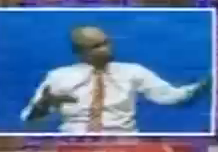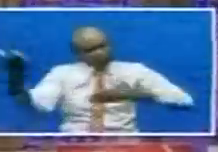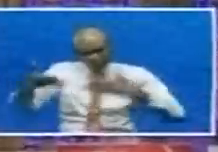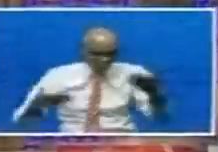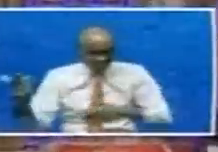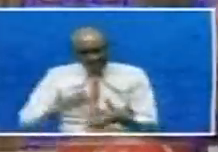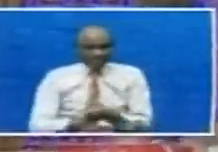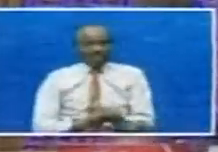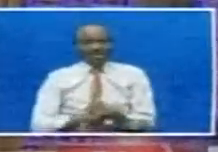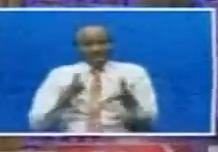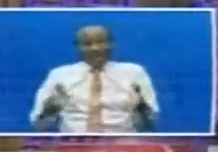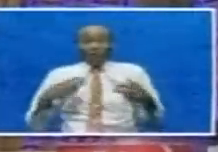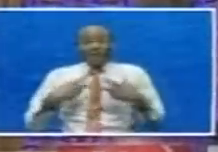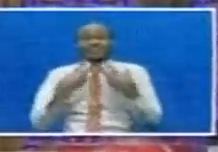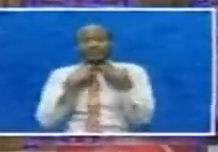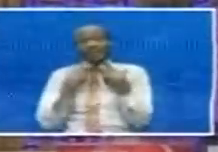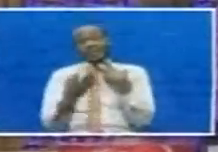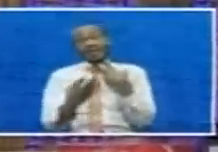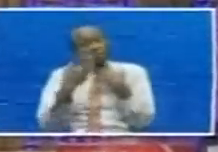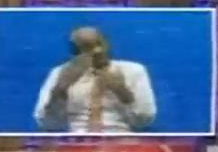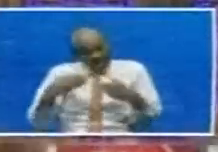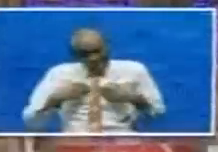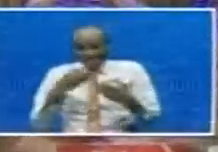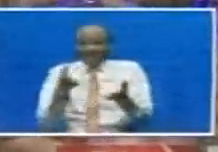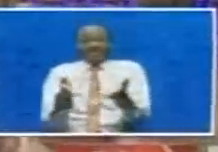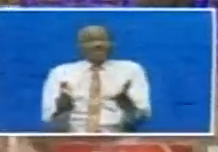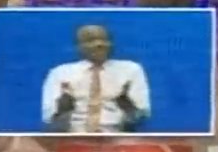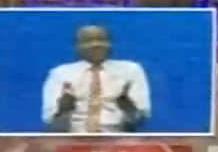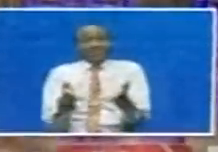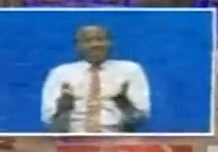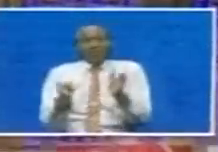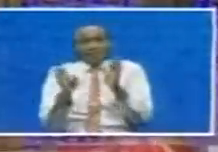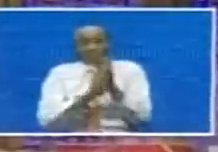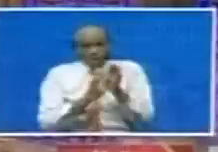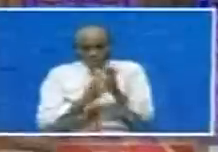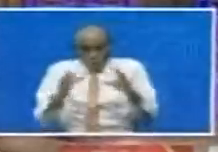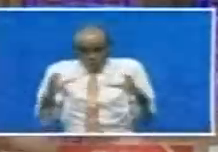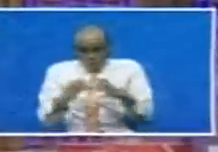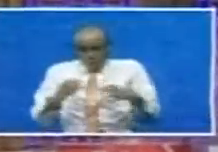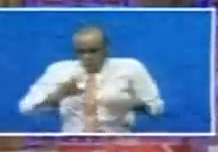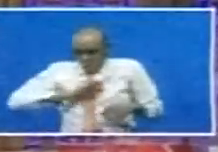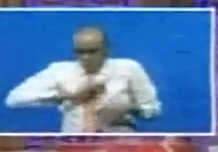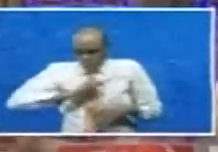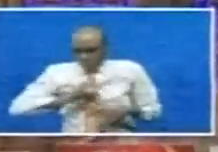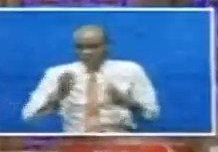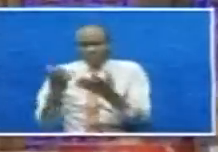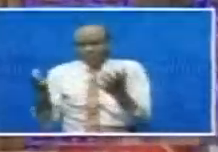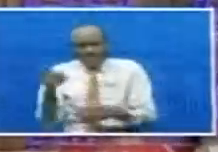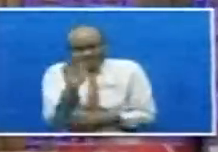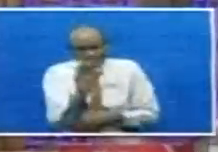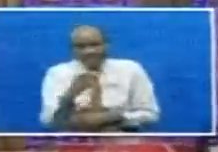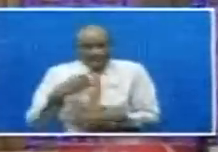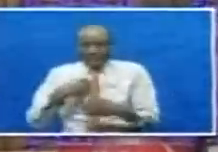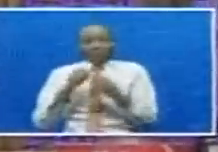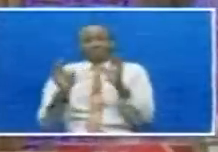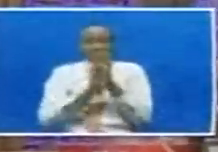So we are still stuck at that point where we don't have the government owned entities bill, because what that law sought